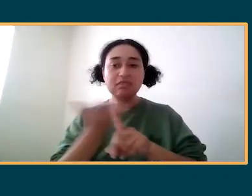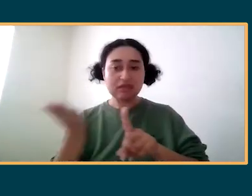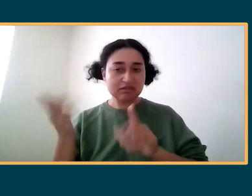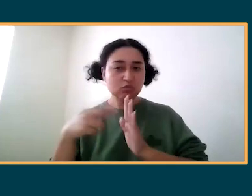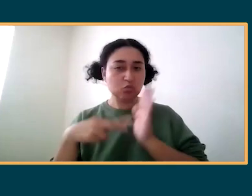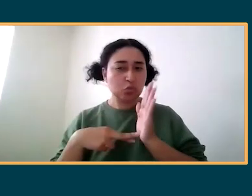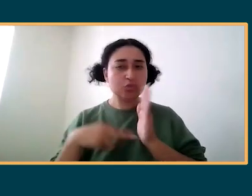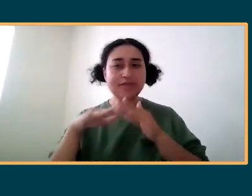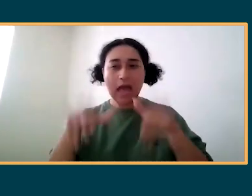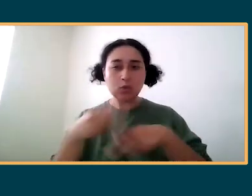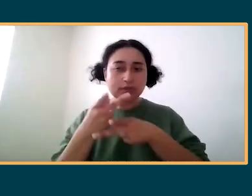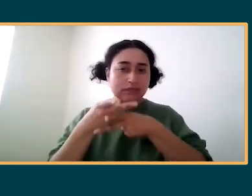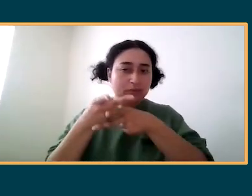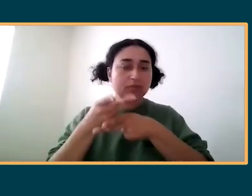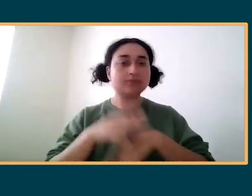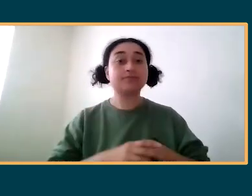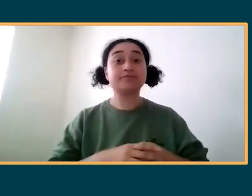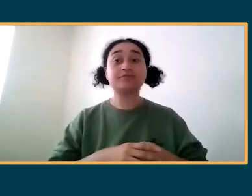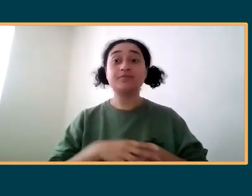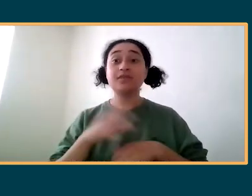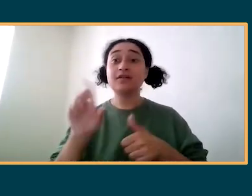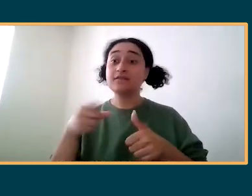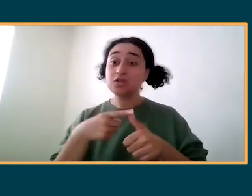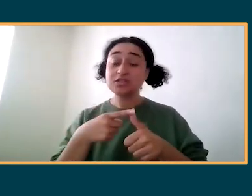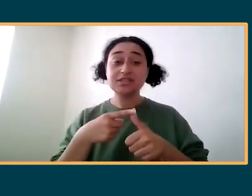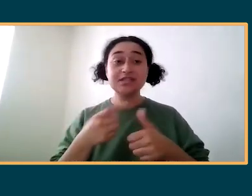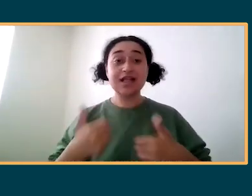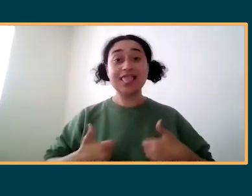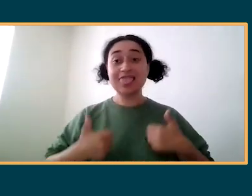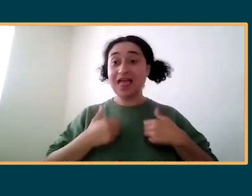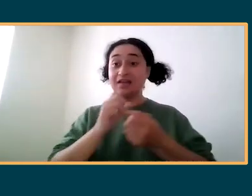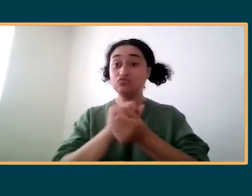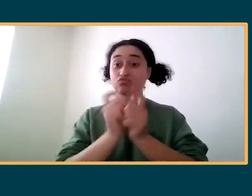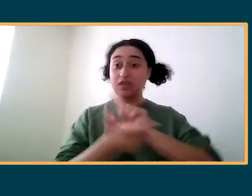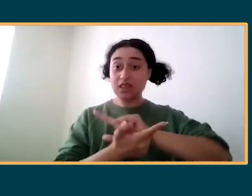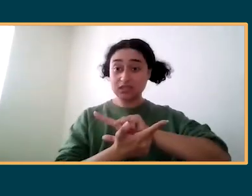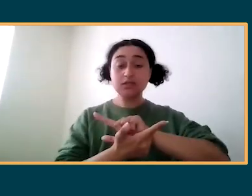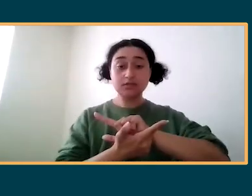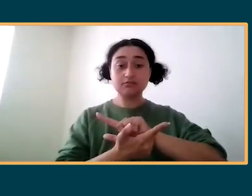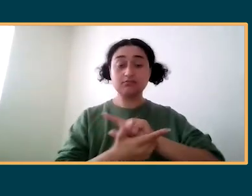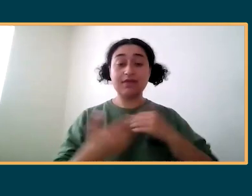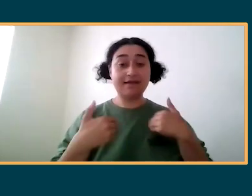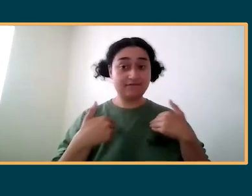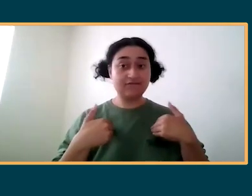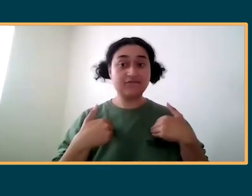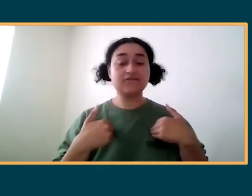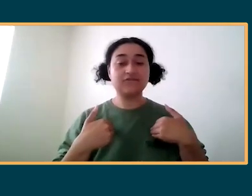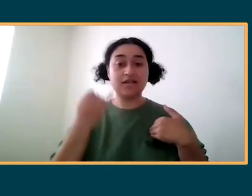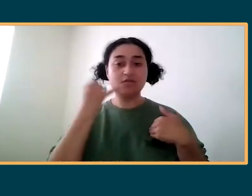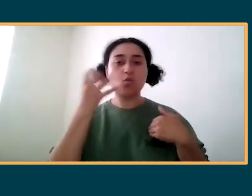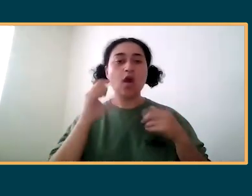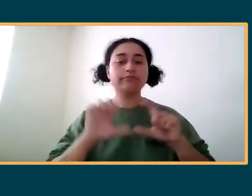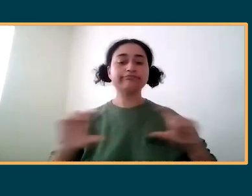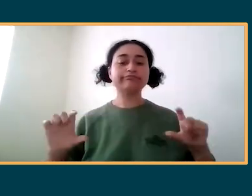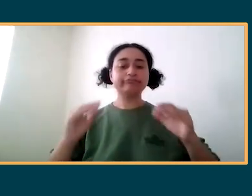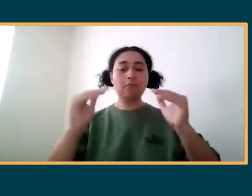things. Joy says, first, live transcript is going to be running. If you want, you can go down to the bottom of your